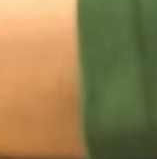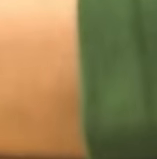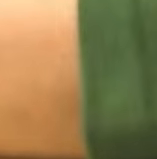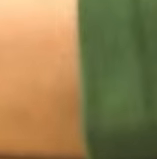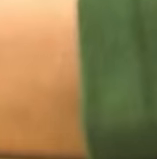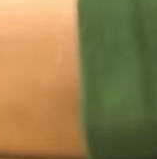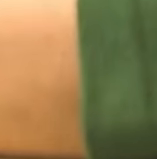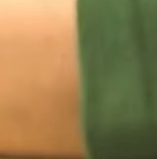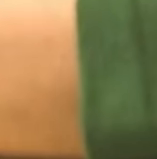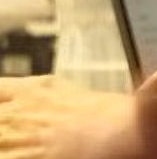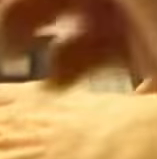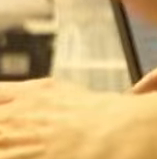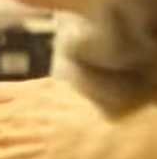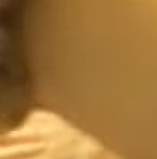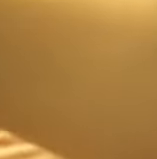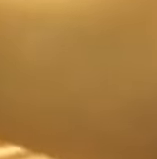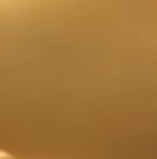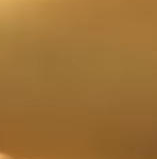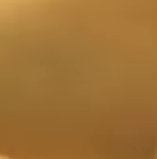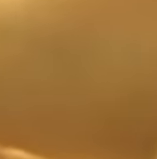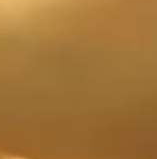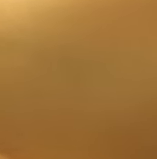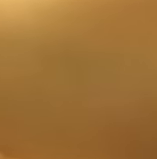to the chatbot to try and do just that.